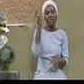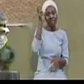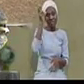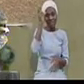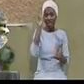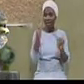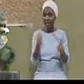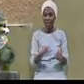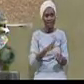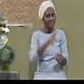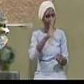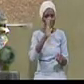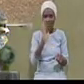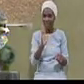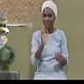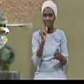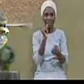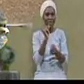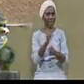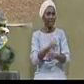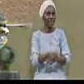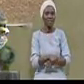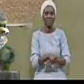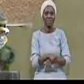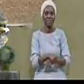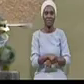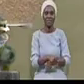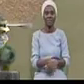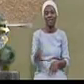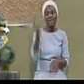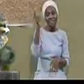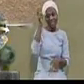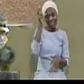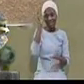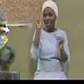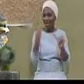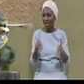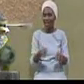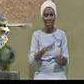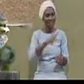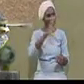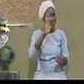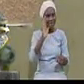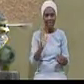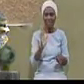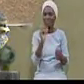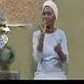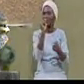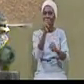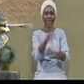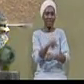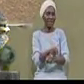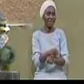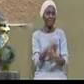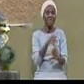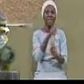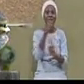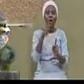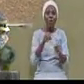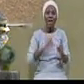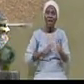Oh, Satan can never conquer me. Satan can never conquer